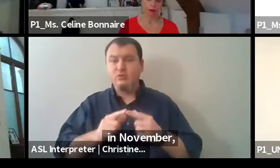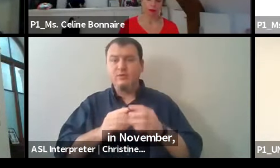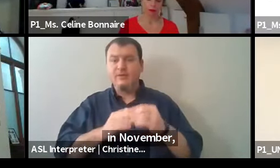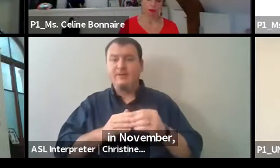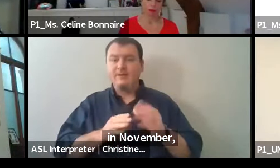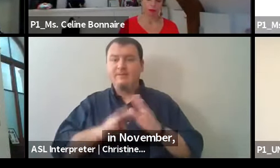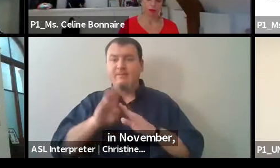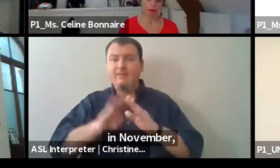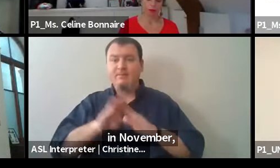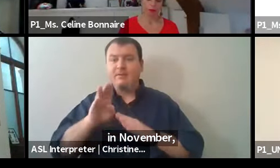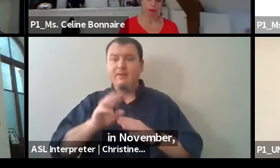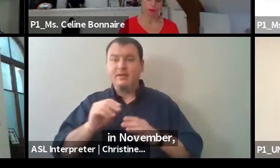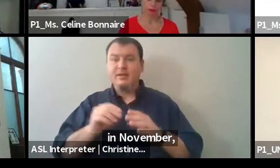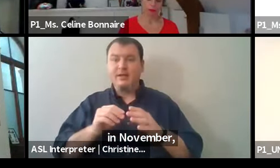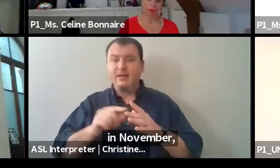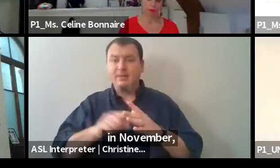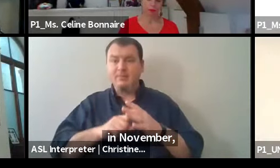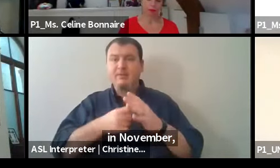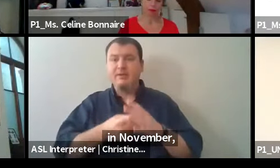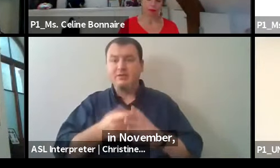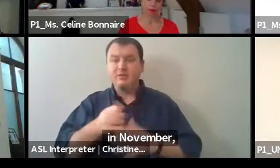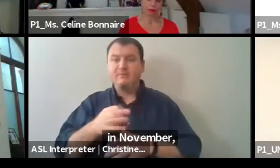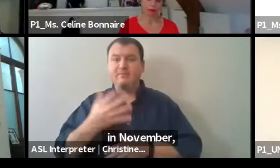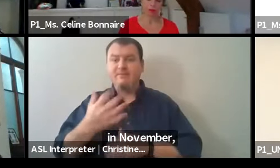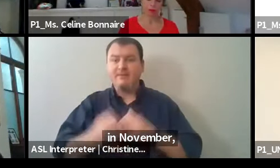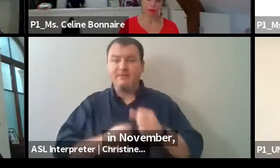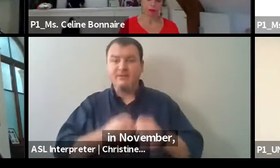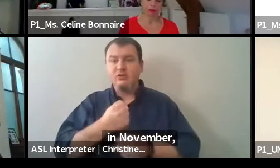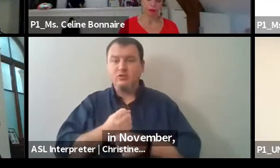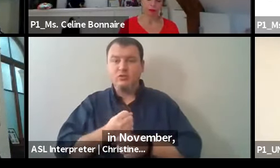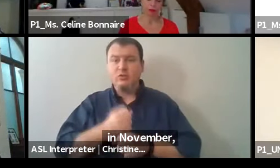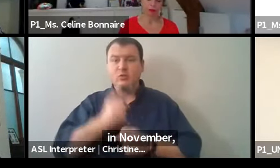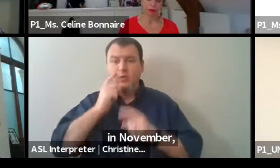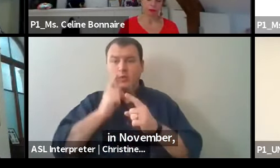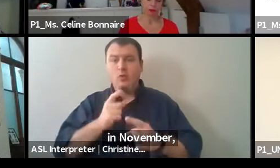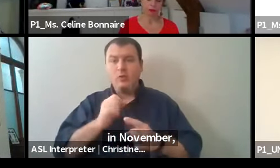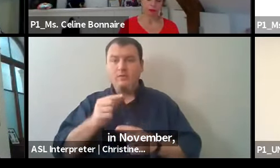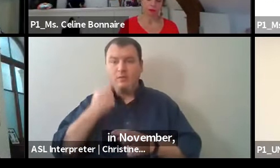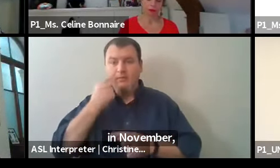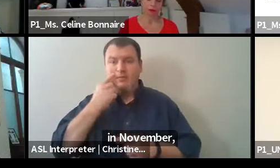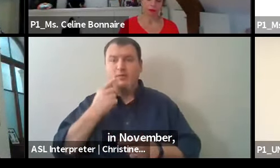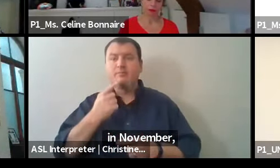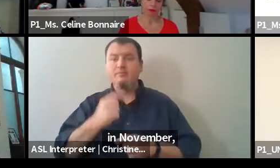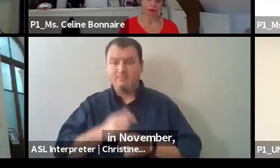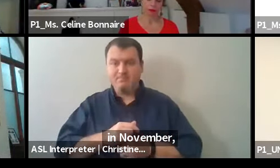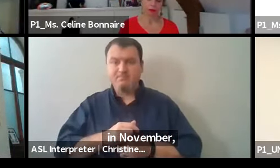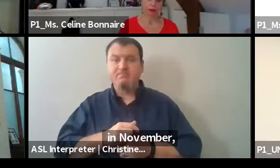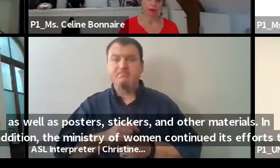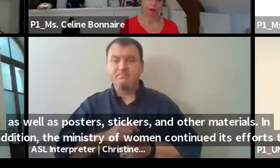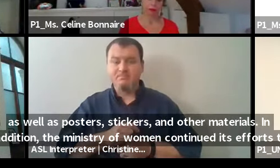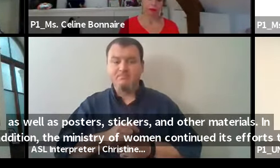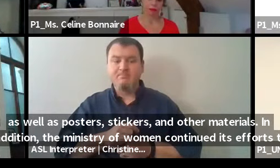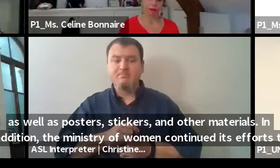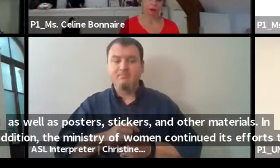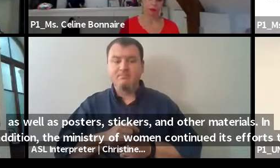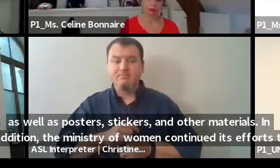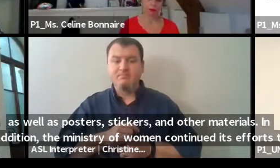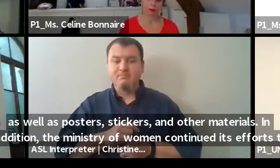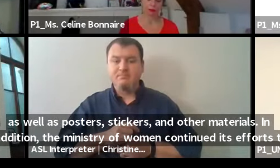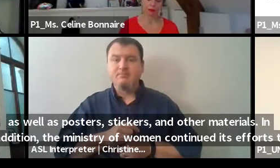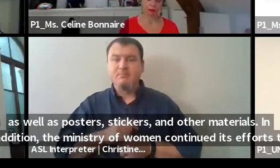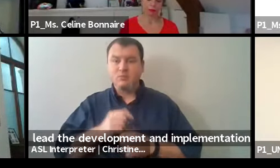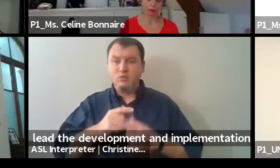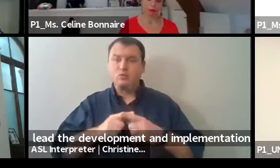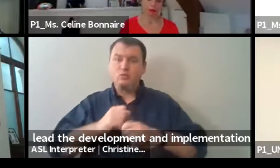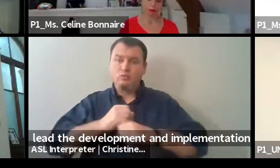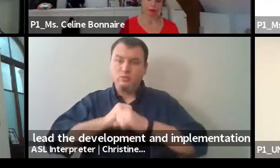development and implementation of a 5-year whole of government national action plan to prevent violence against women and